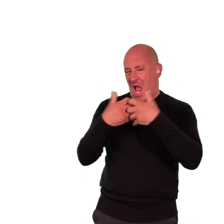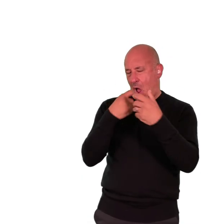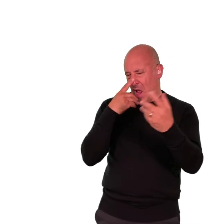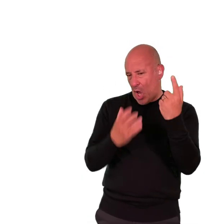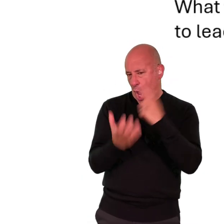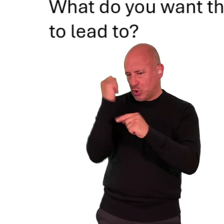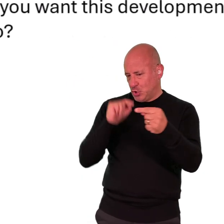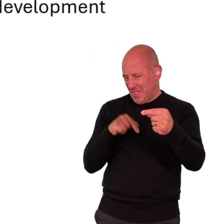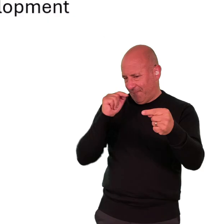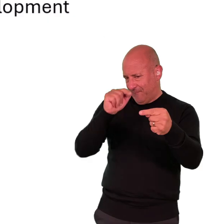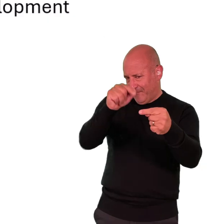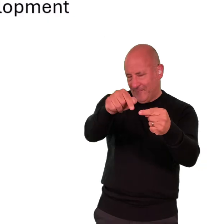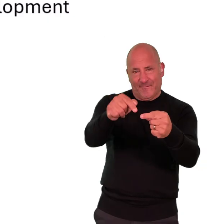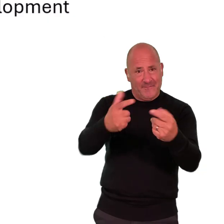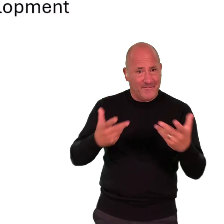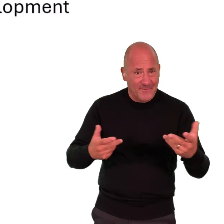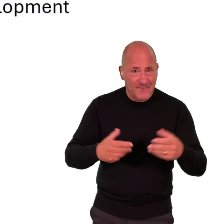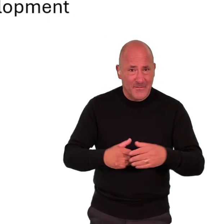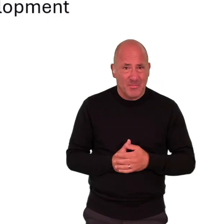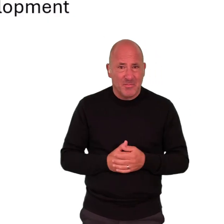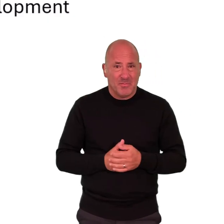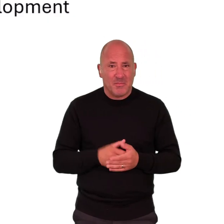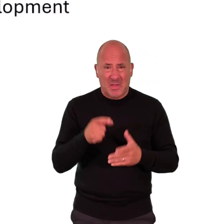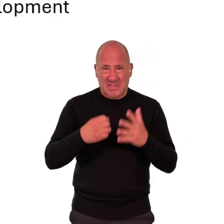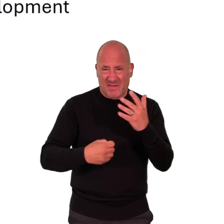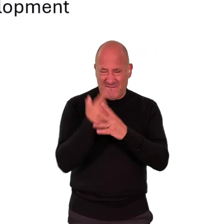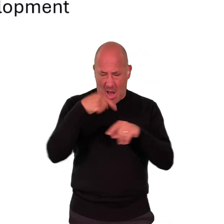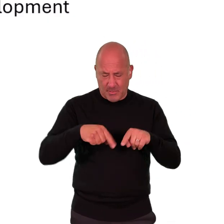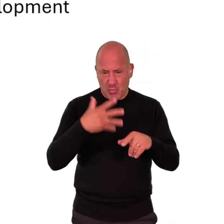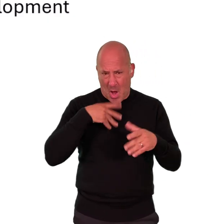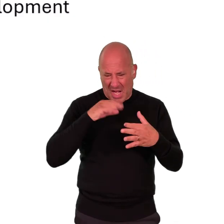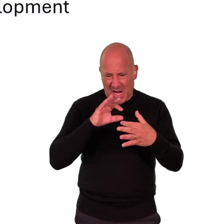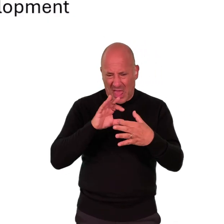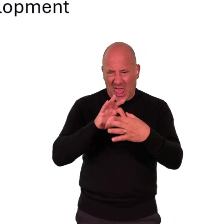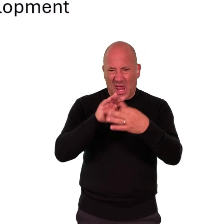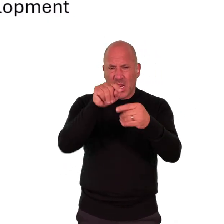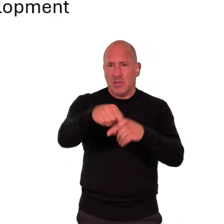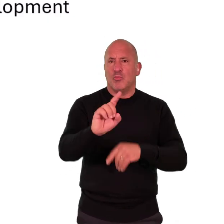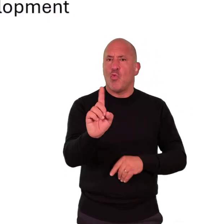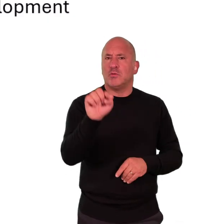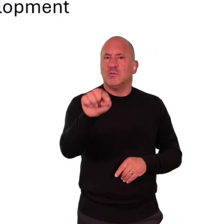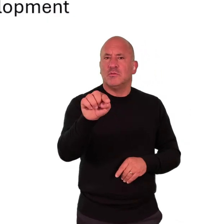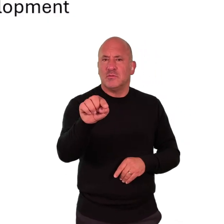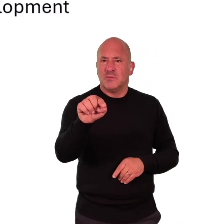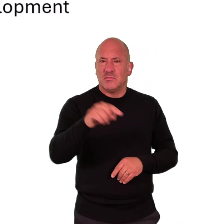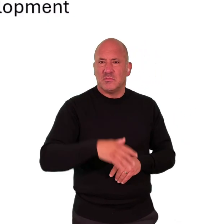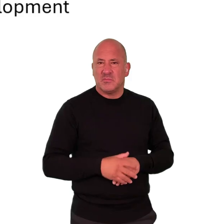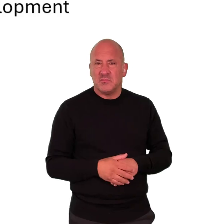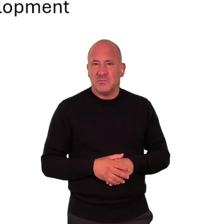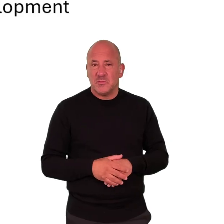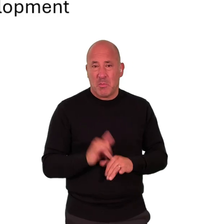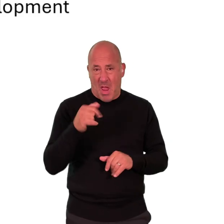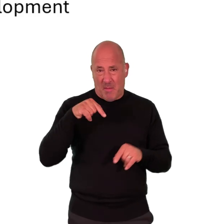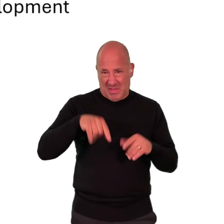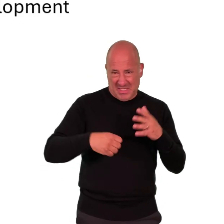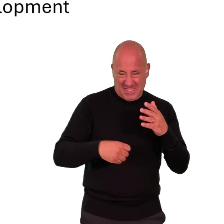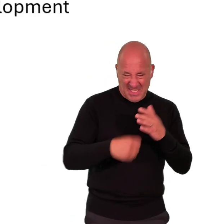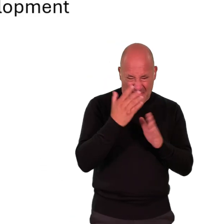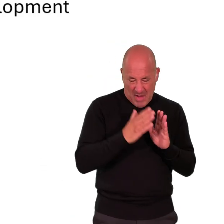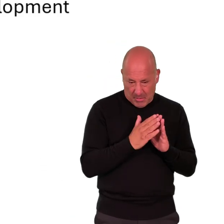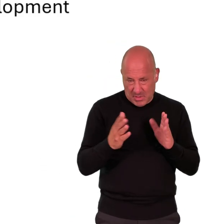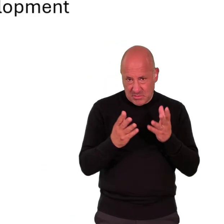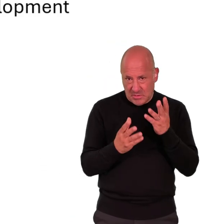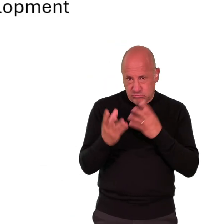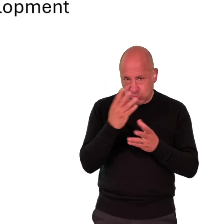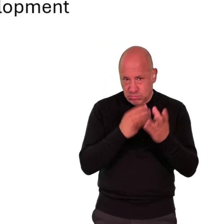What do you want this development to lead to? Or what does this period of development allow you to do that you couldn't do before?